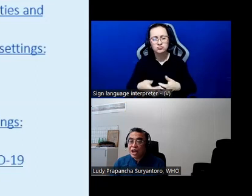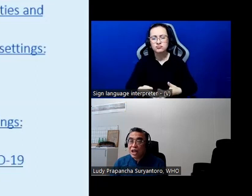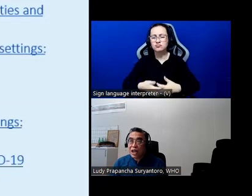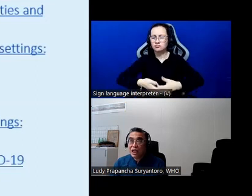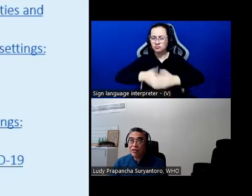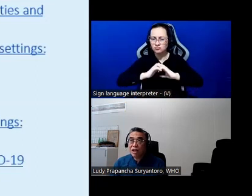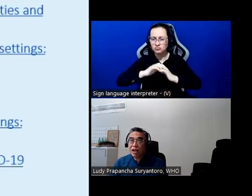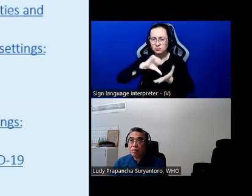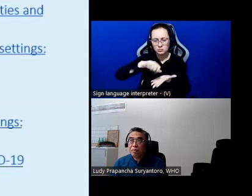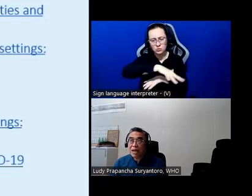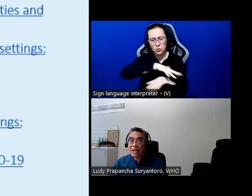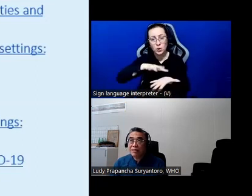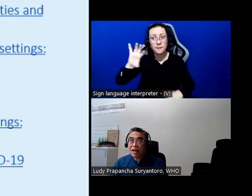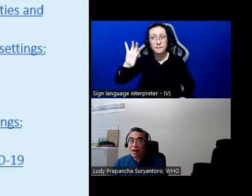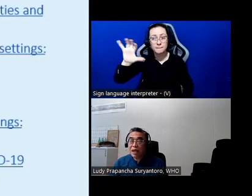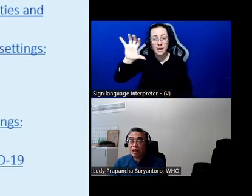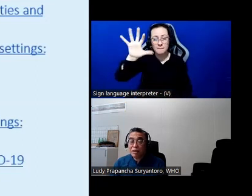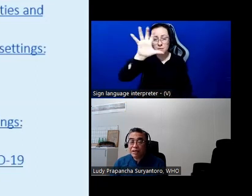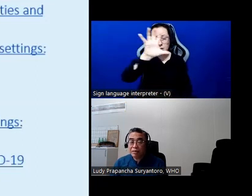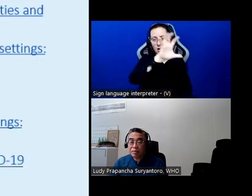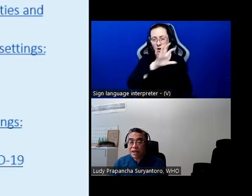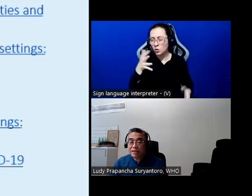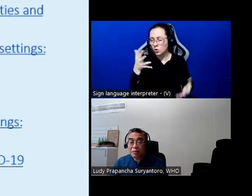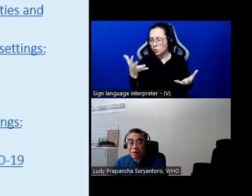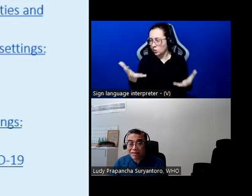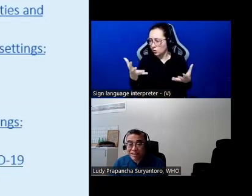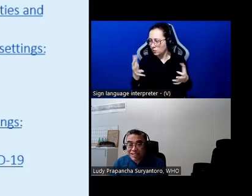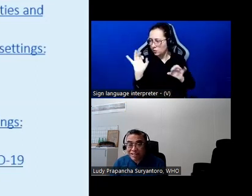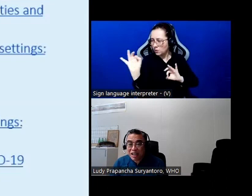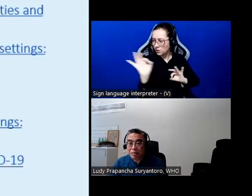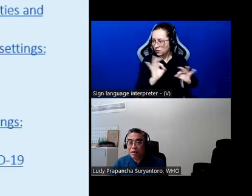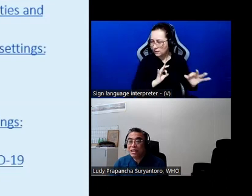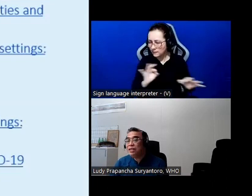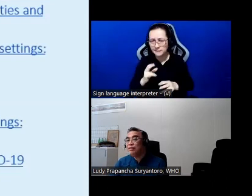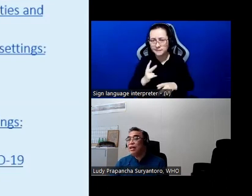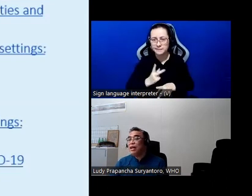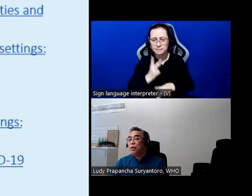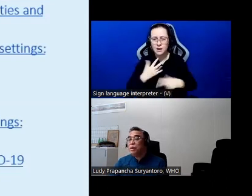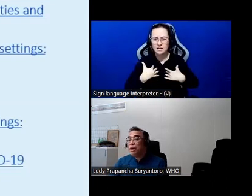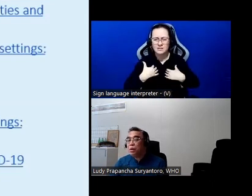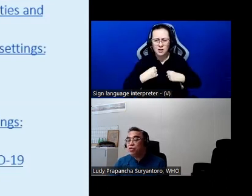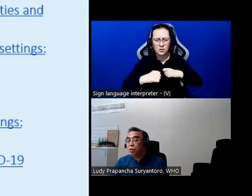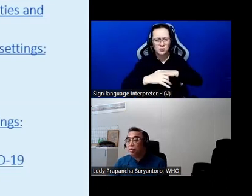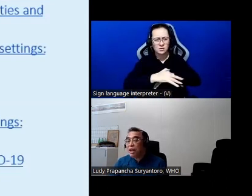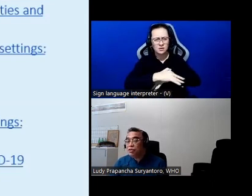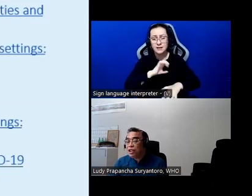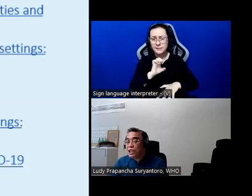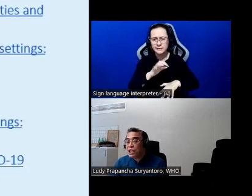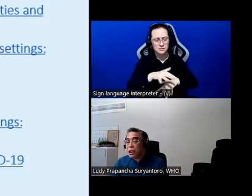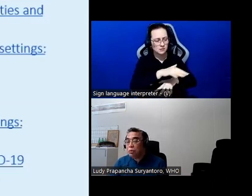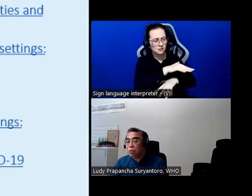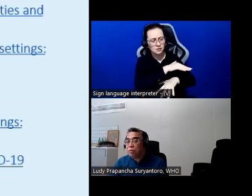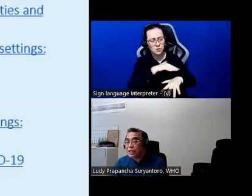their health preparedness, health emergency preparedness capacities and capabilities. We are also will be